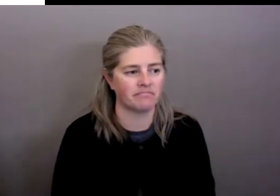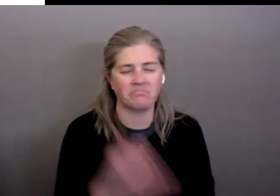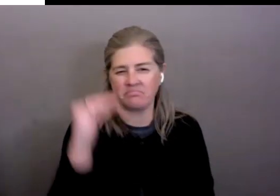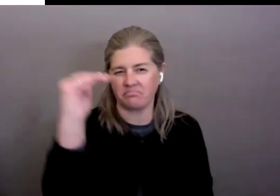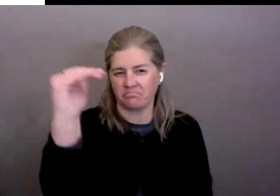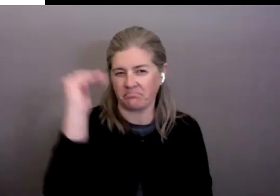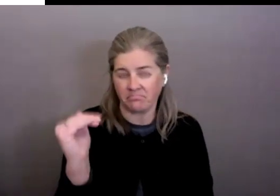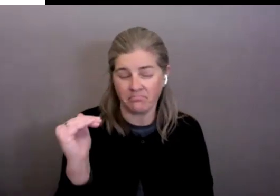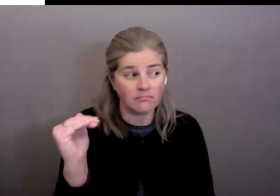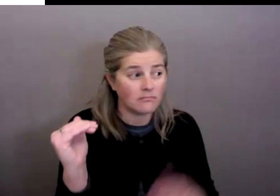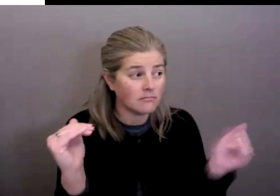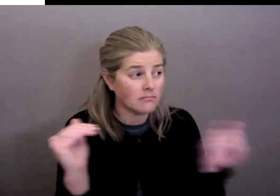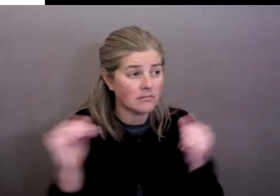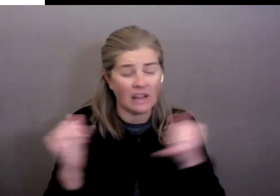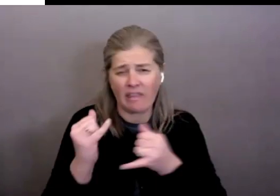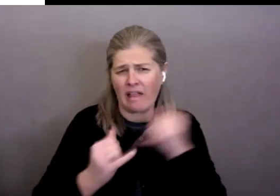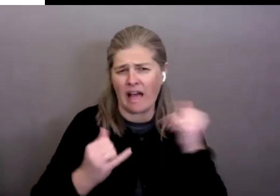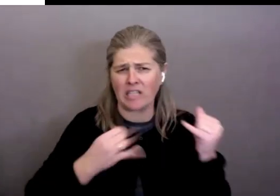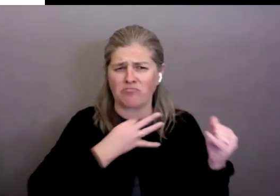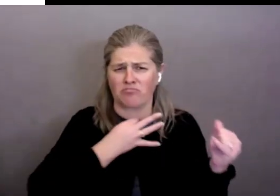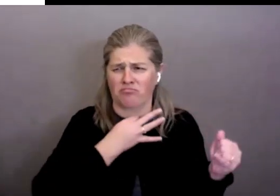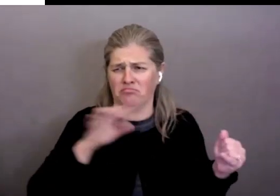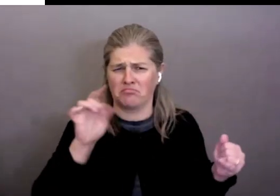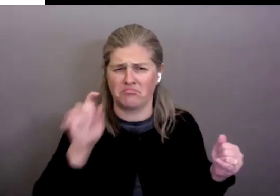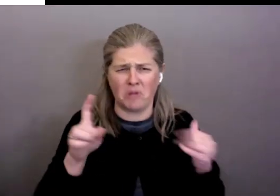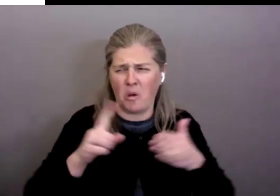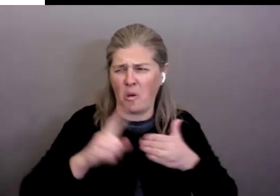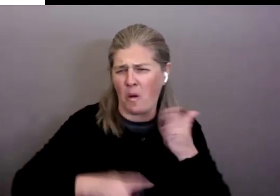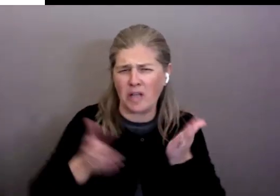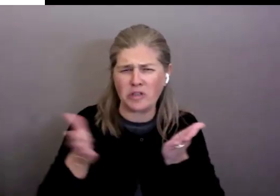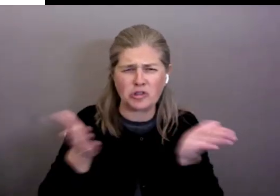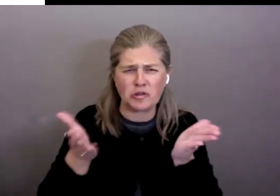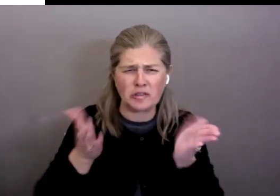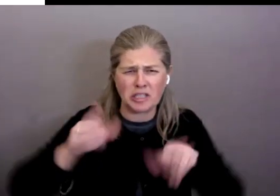So the last question that we pose is, what are the services being provided?